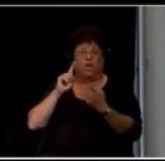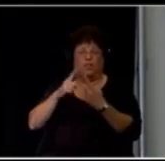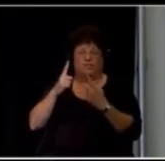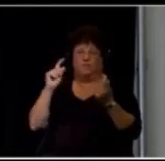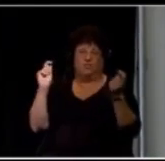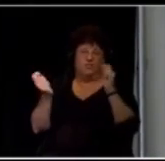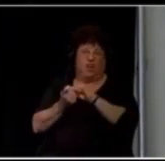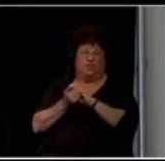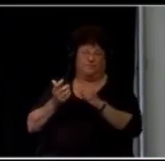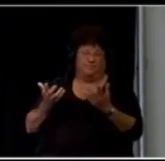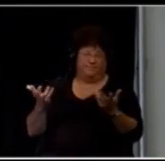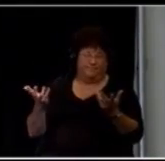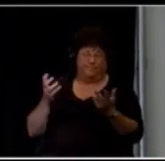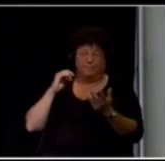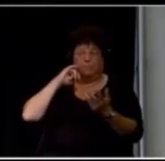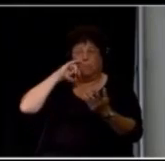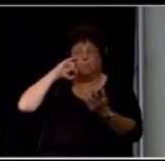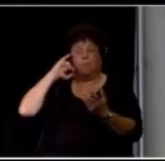something changes.